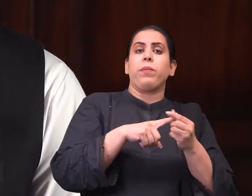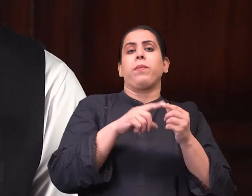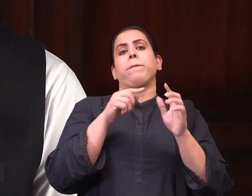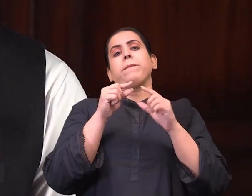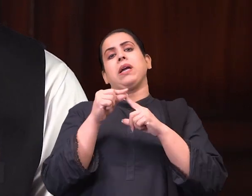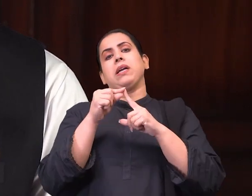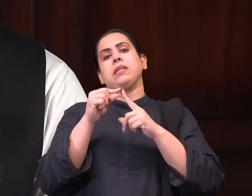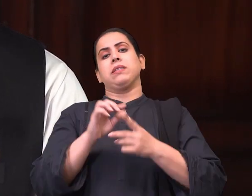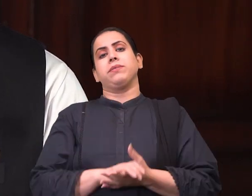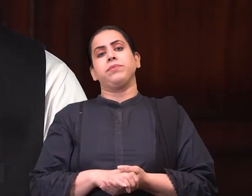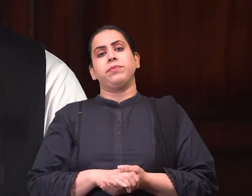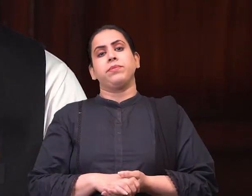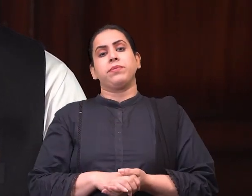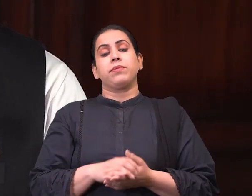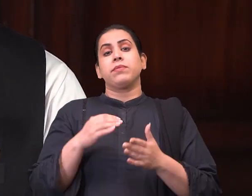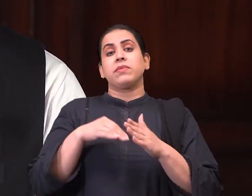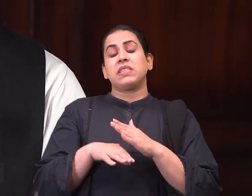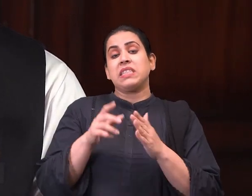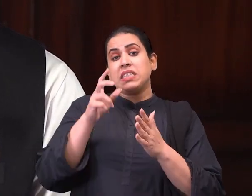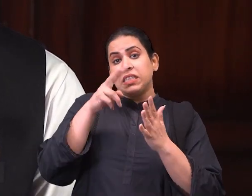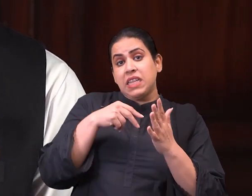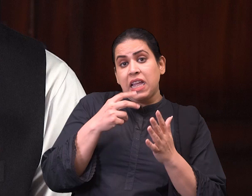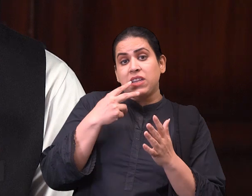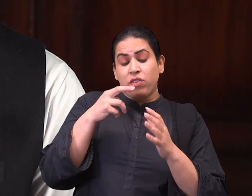also for the rural population of Pakistan.